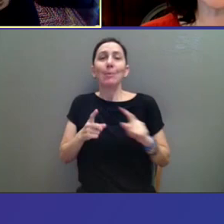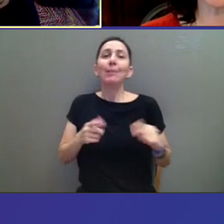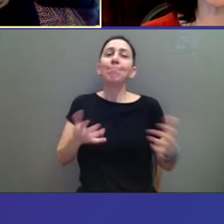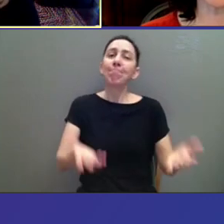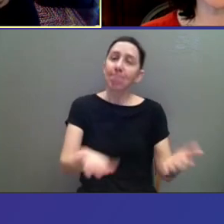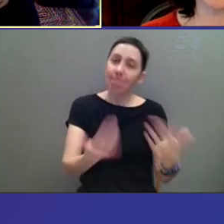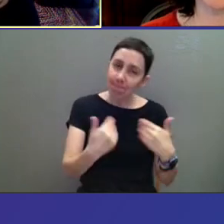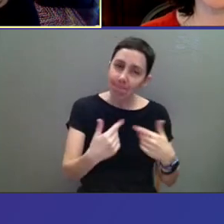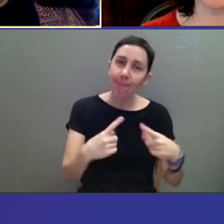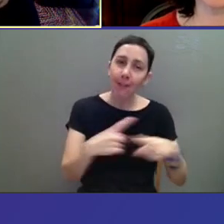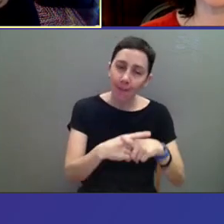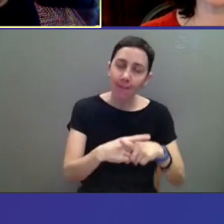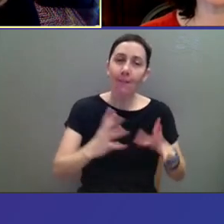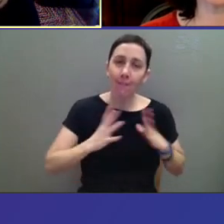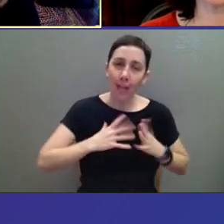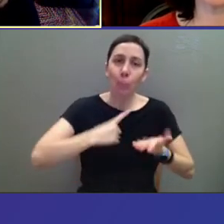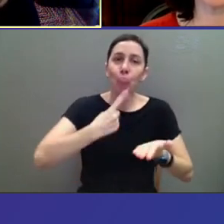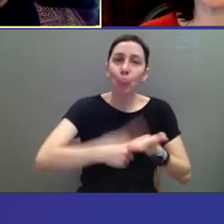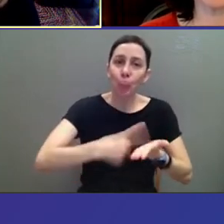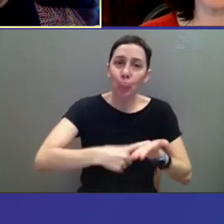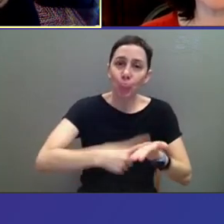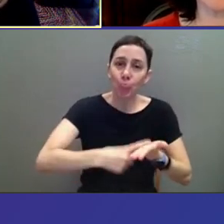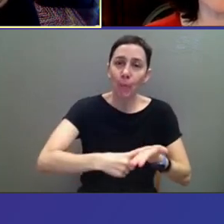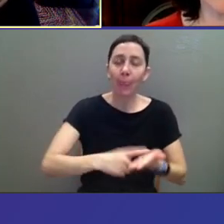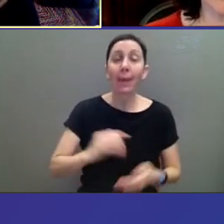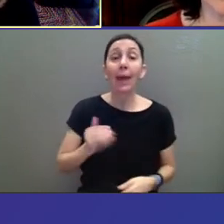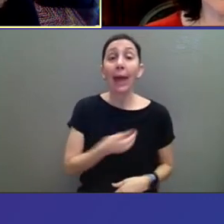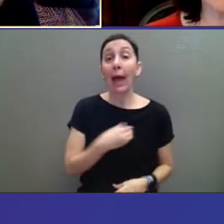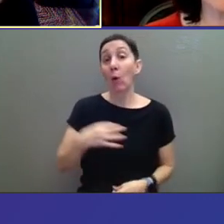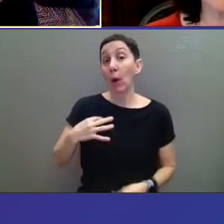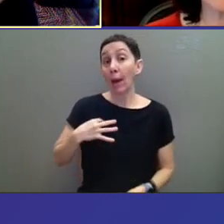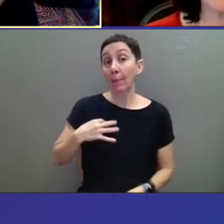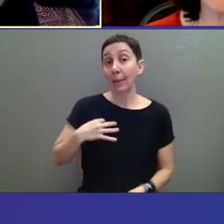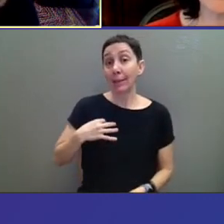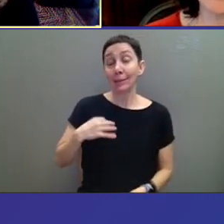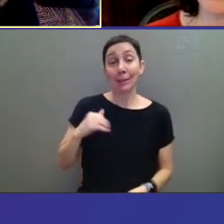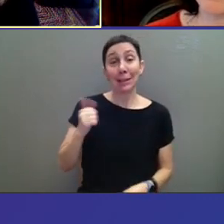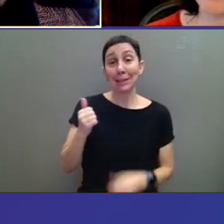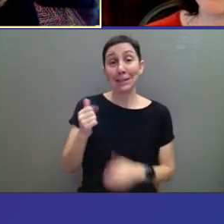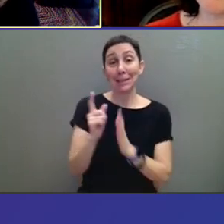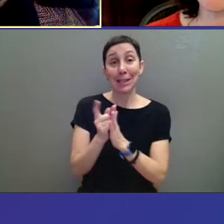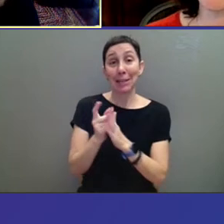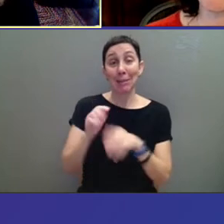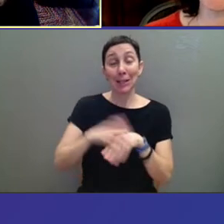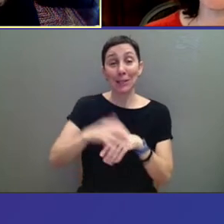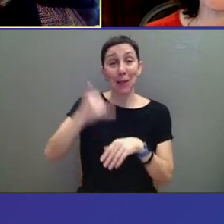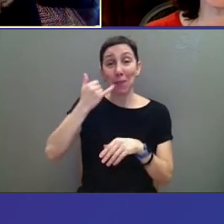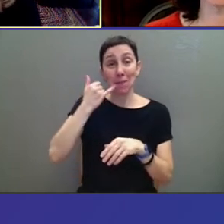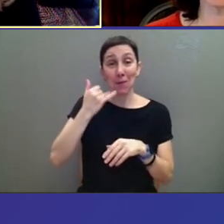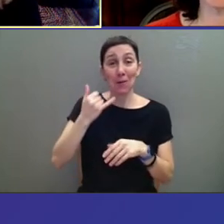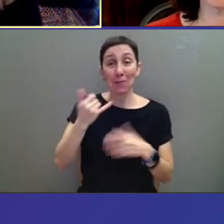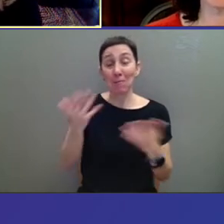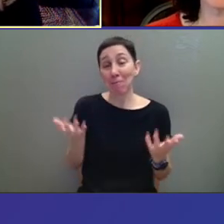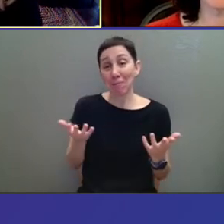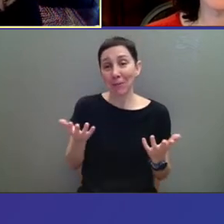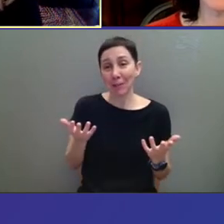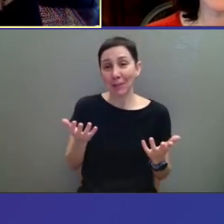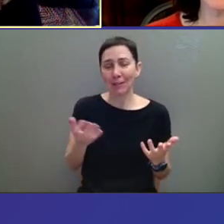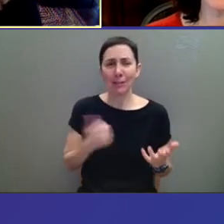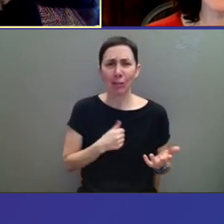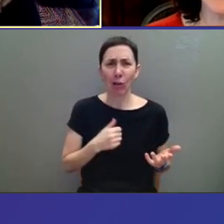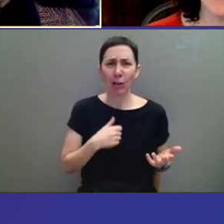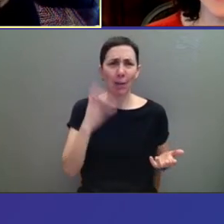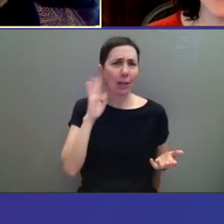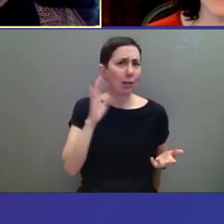Our applications are always 10 minutes or less on the phone from the bathroom at your second job is the way that my dog right now